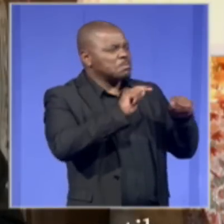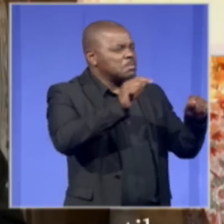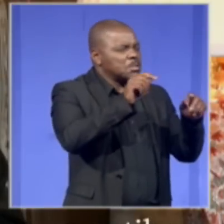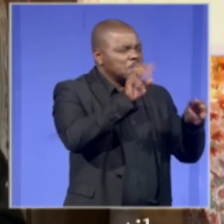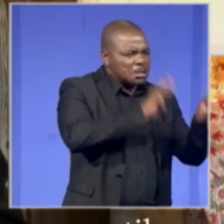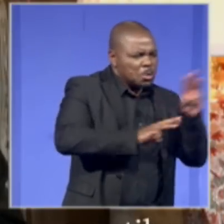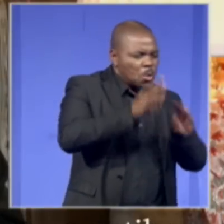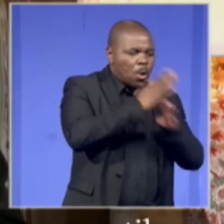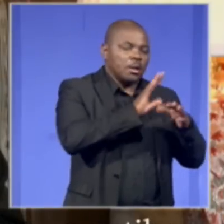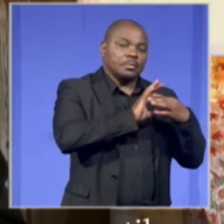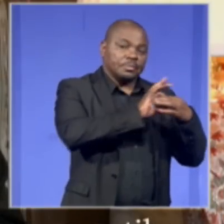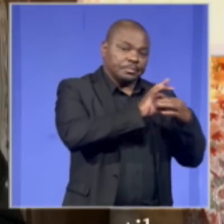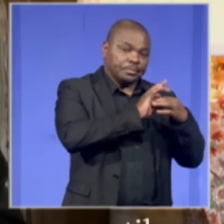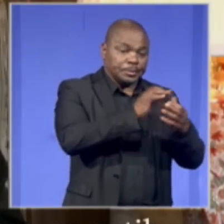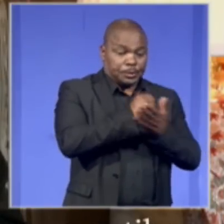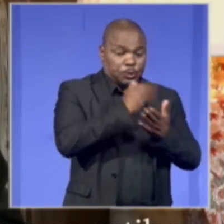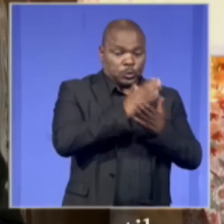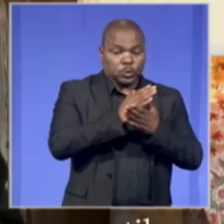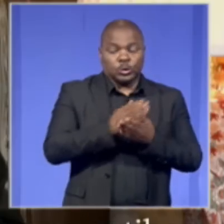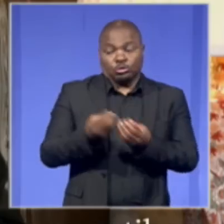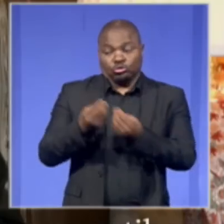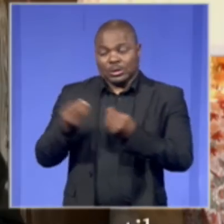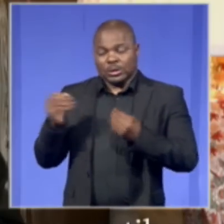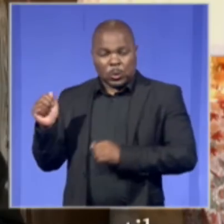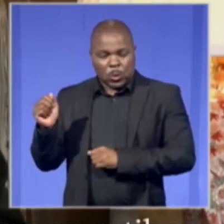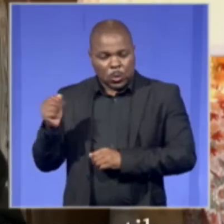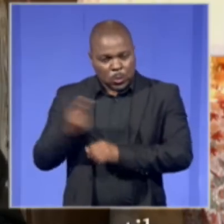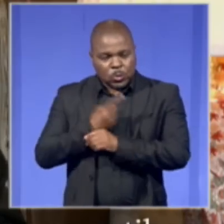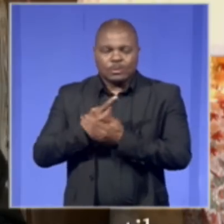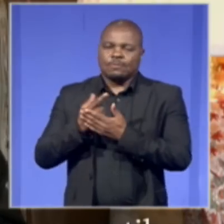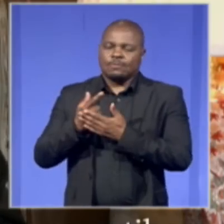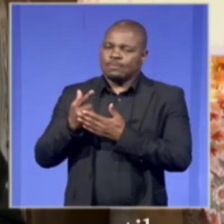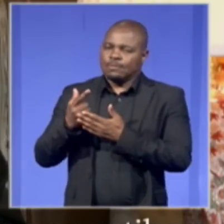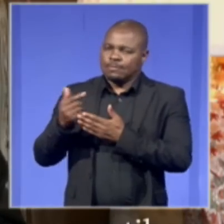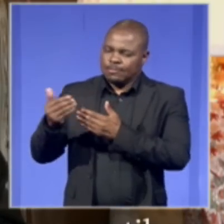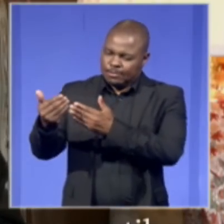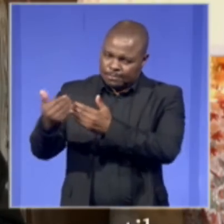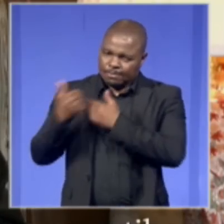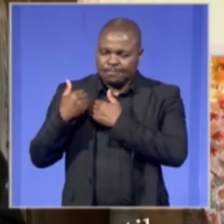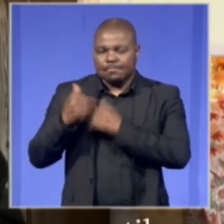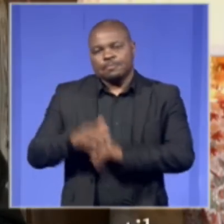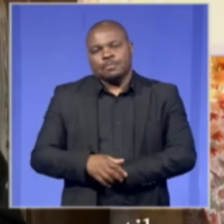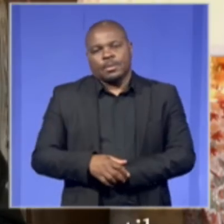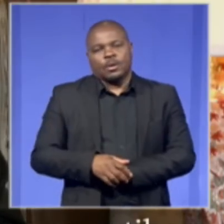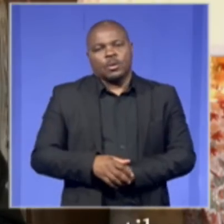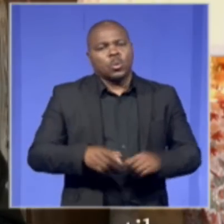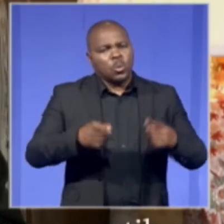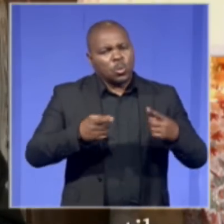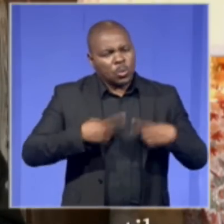agencies to ensure that our children are kept safe. We will continue to make the